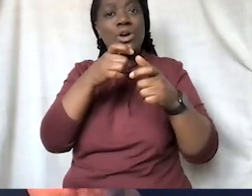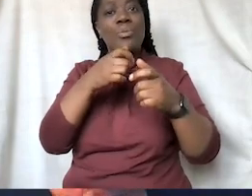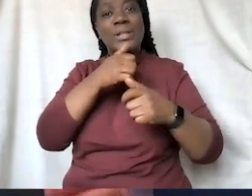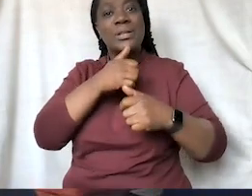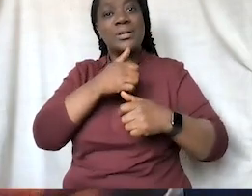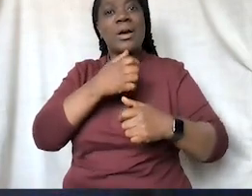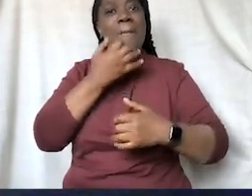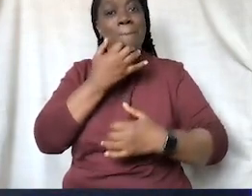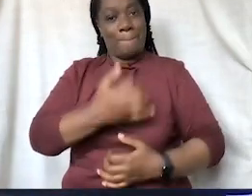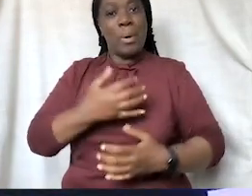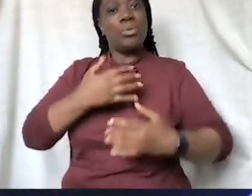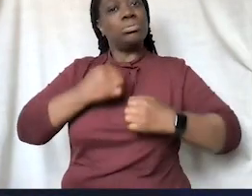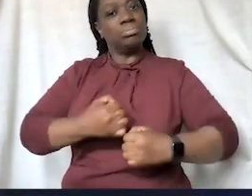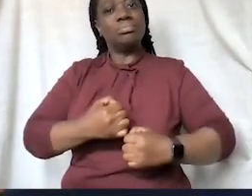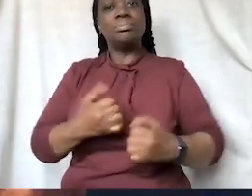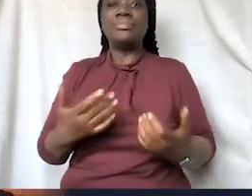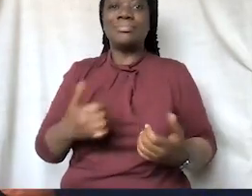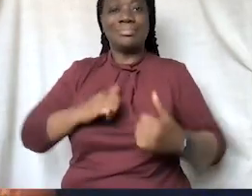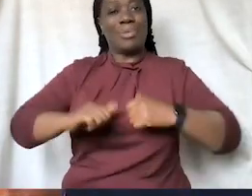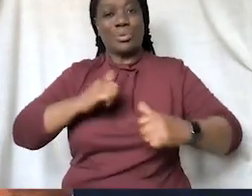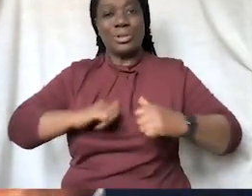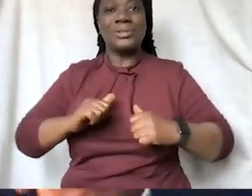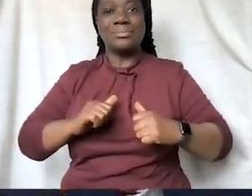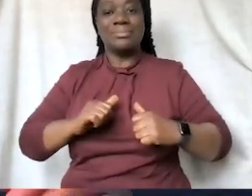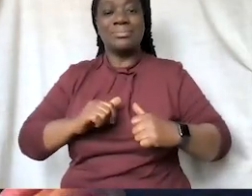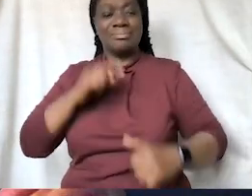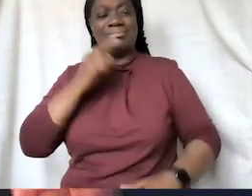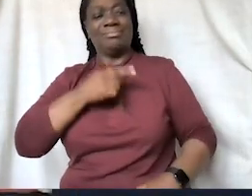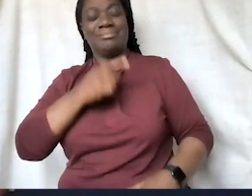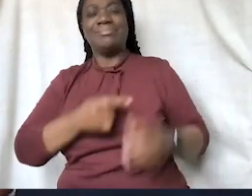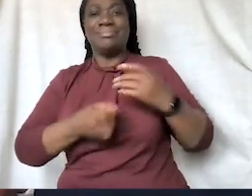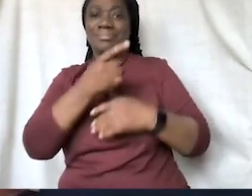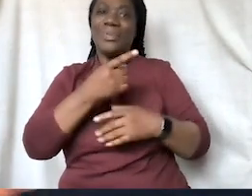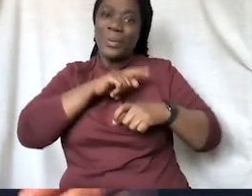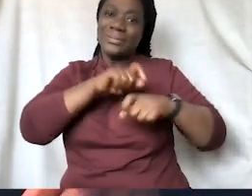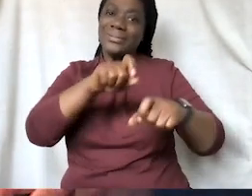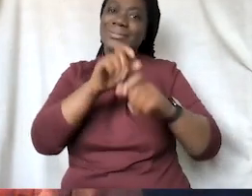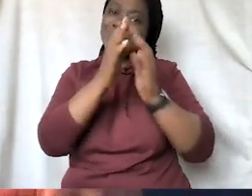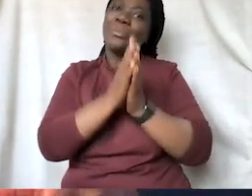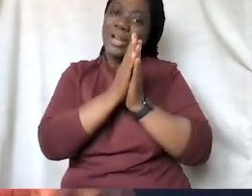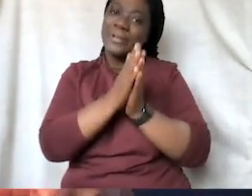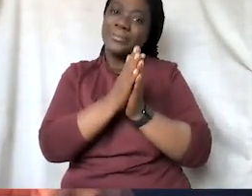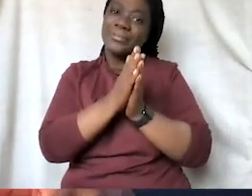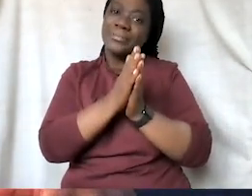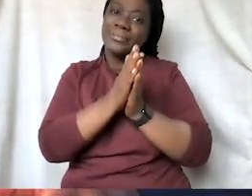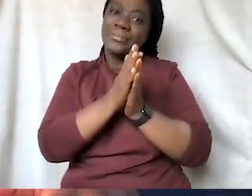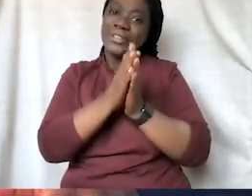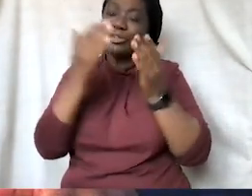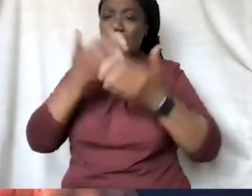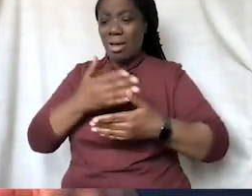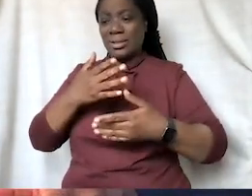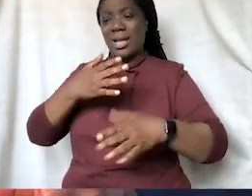what happens when God's people pray. Tonight, brothers and sisters, I've come by to let us know that